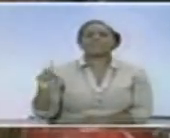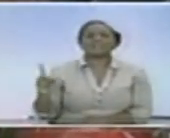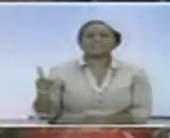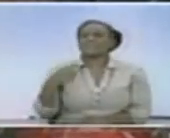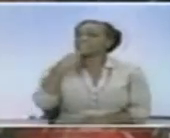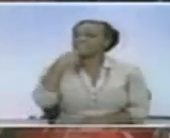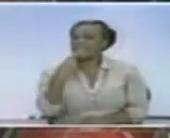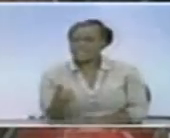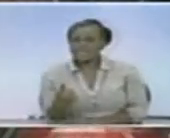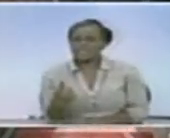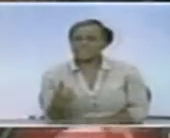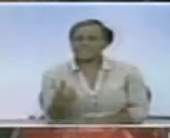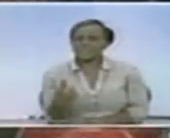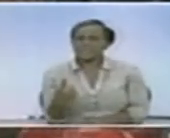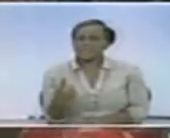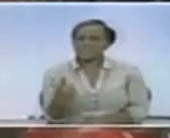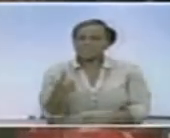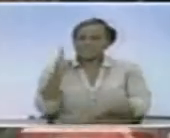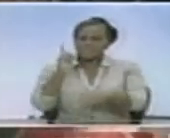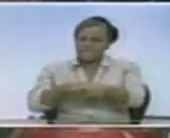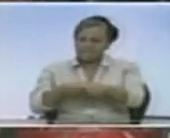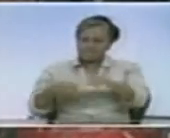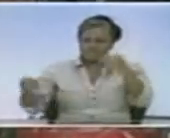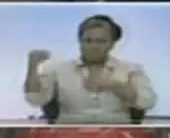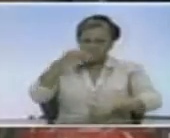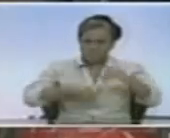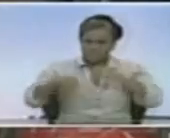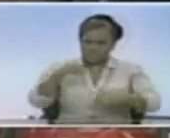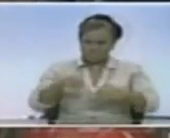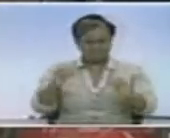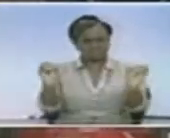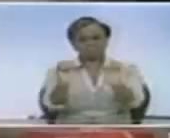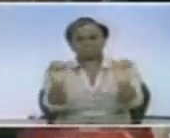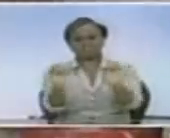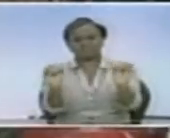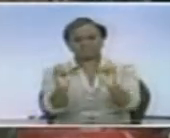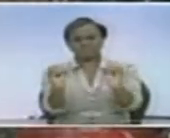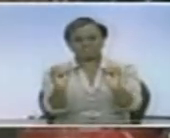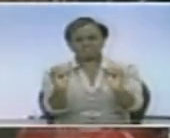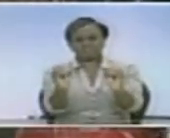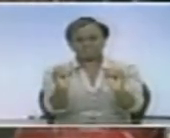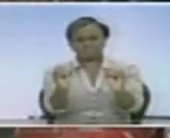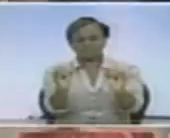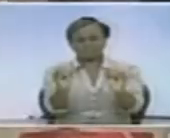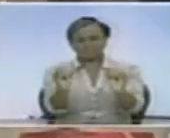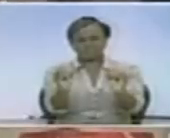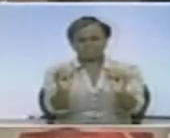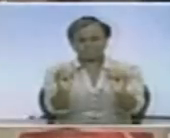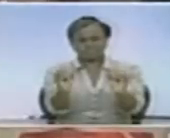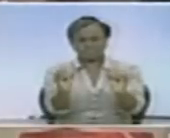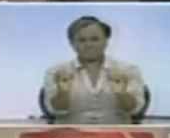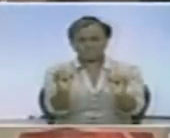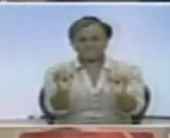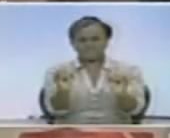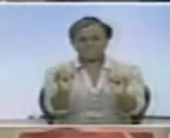it. And then when it comes to voting, they won't vote for him. Is that sad?